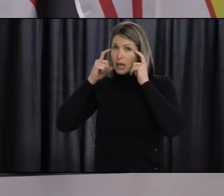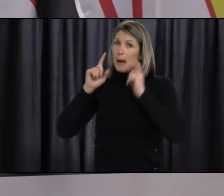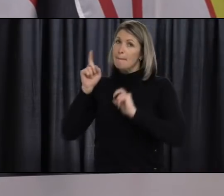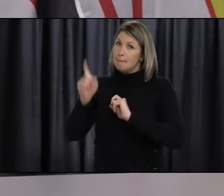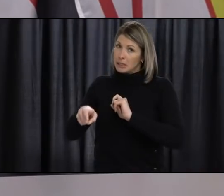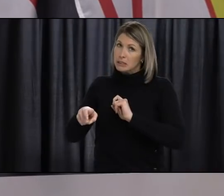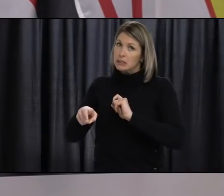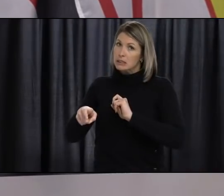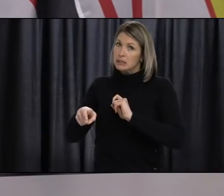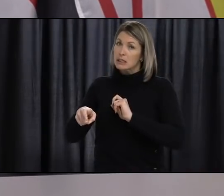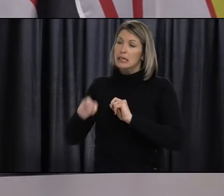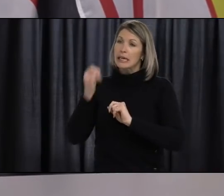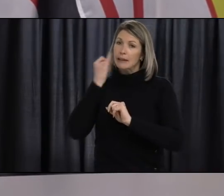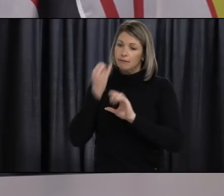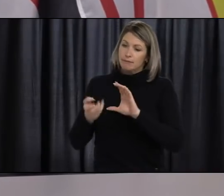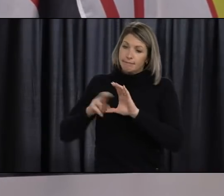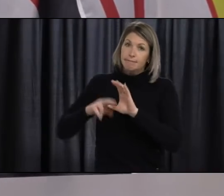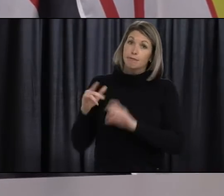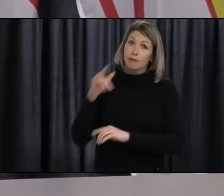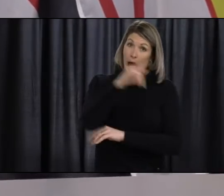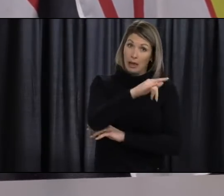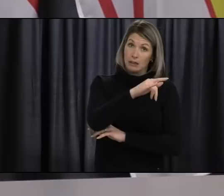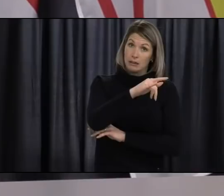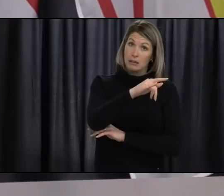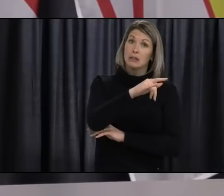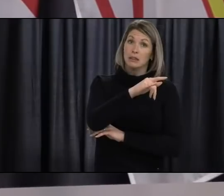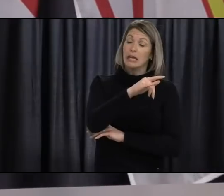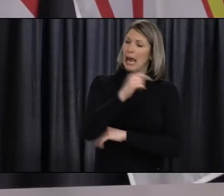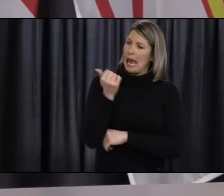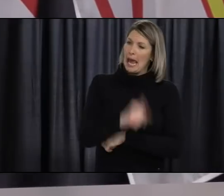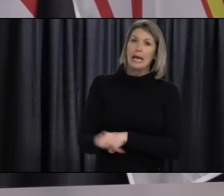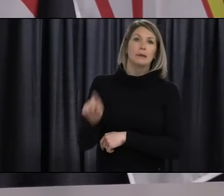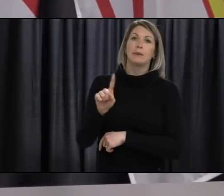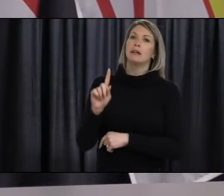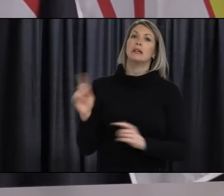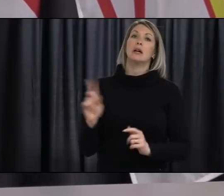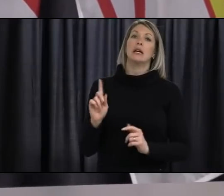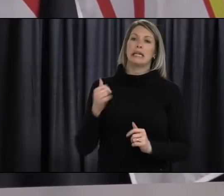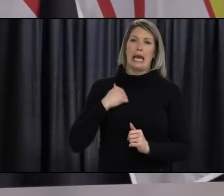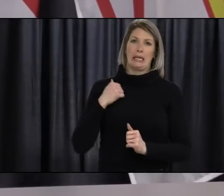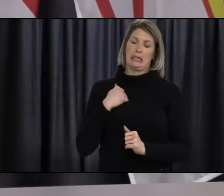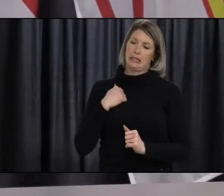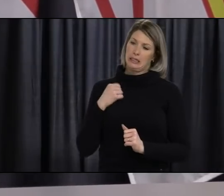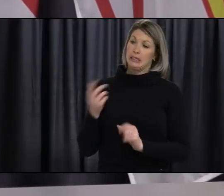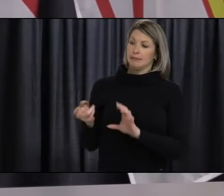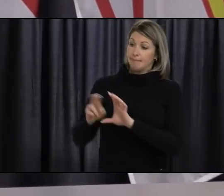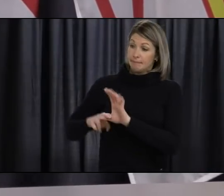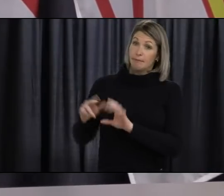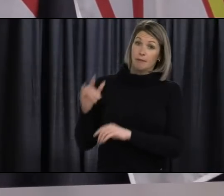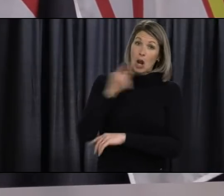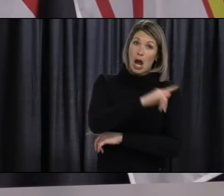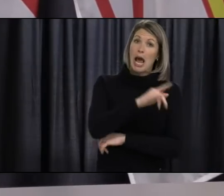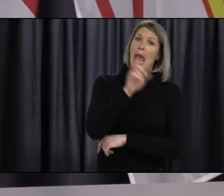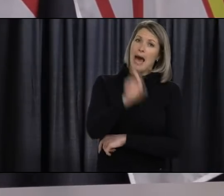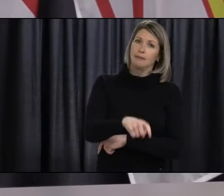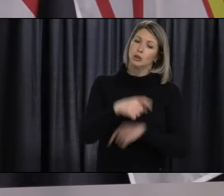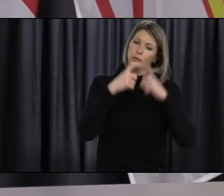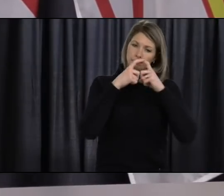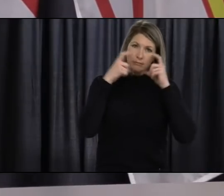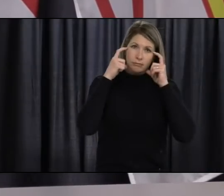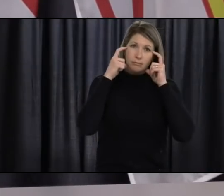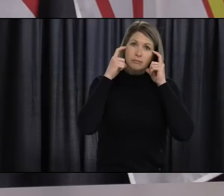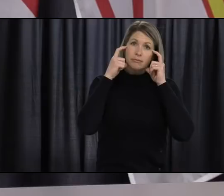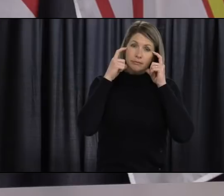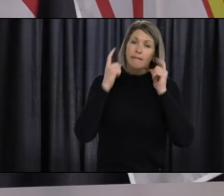screening checkpoints, and we know there that it's very difficult, if you're being properly screened, it's very difficult to maintain safe physical